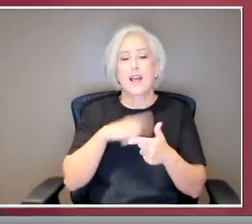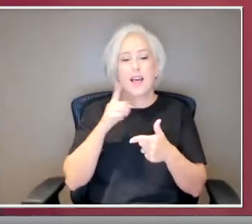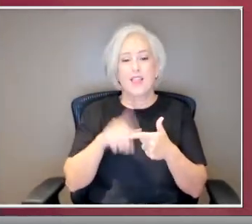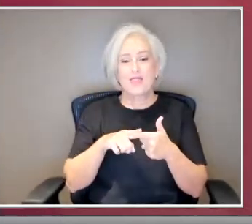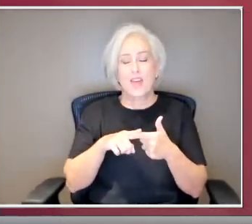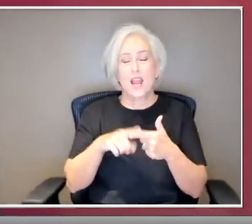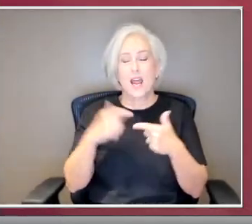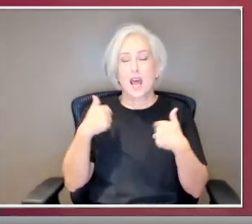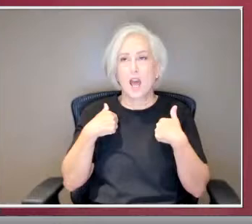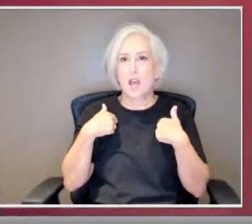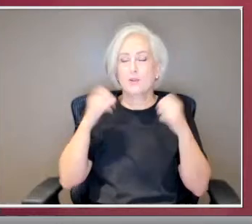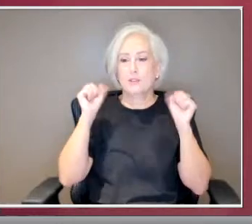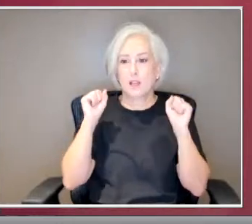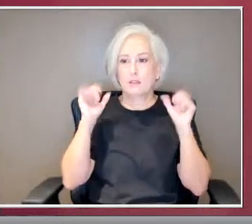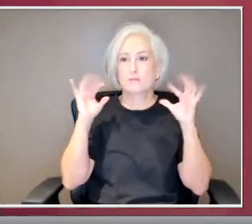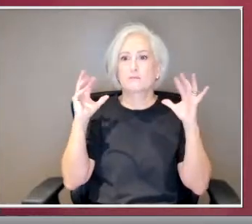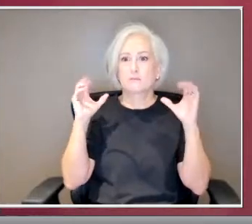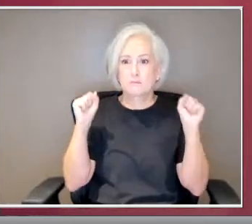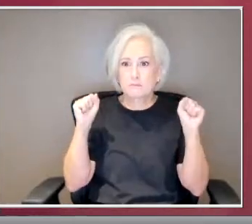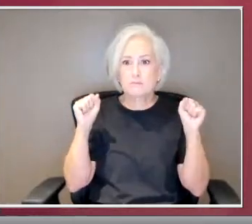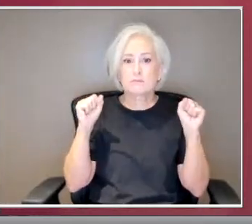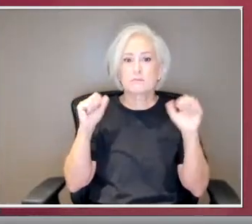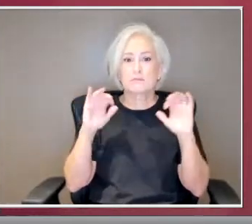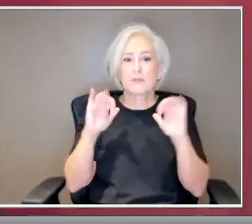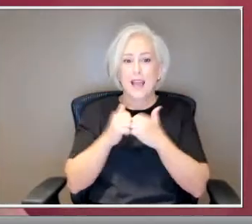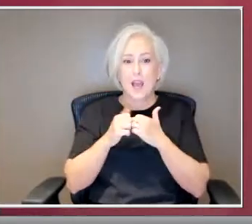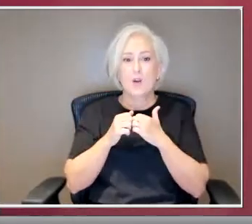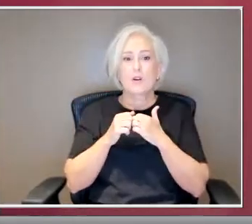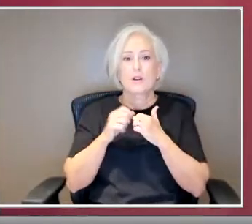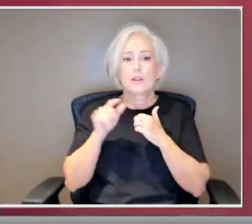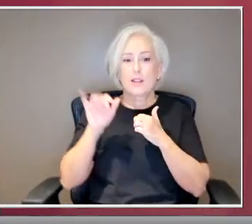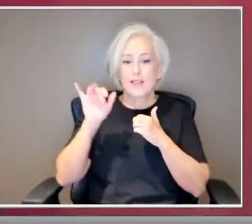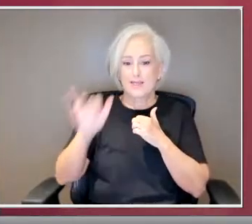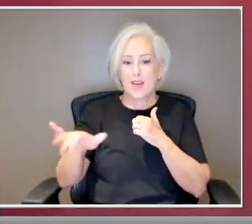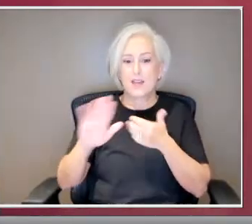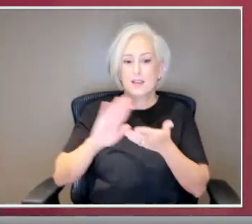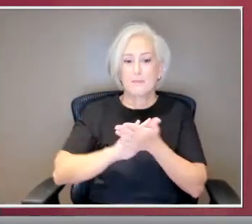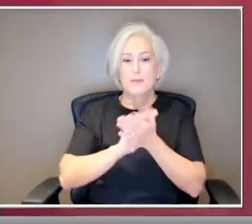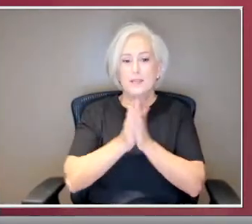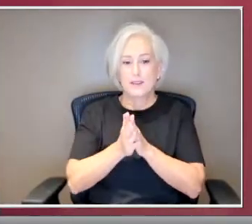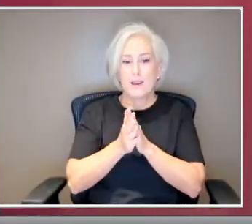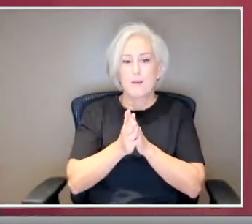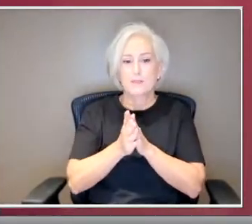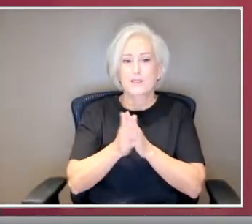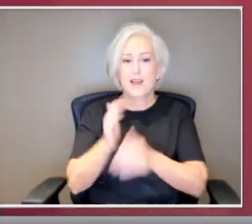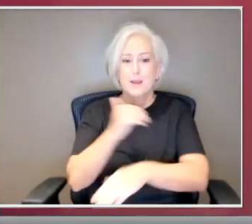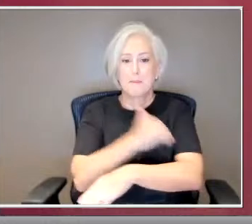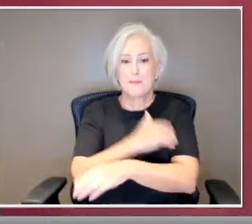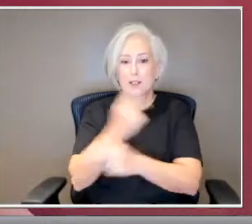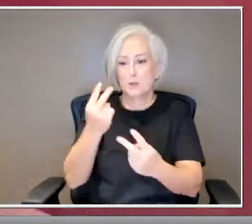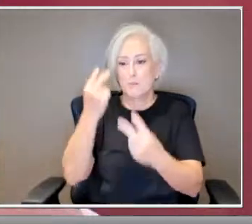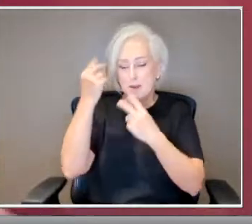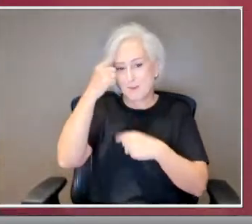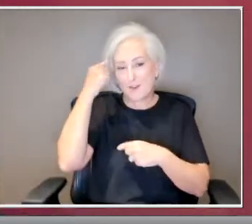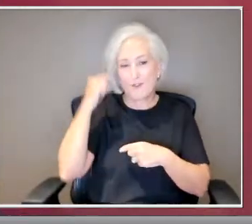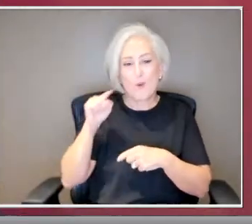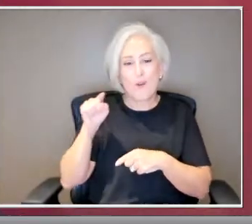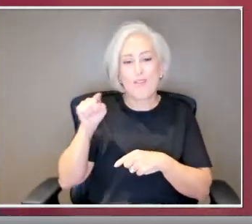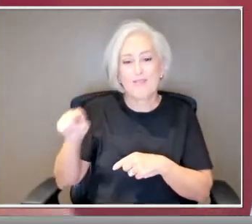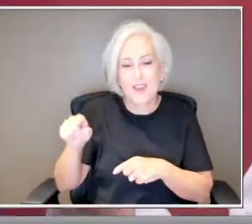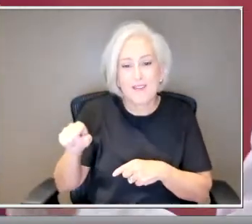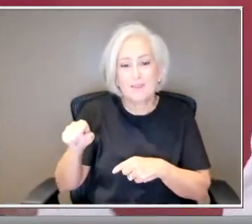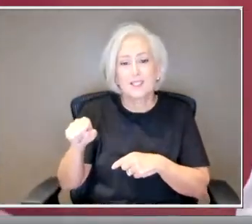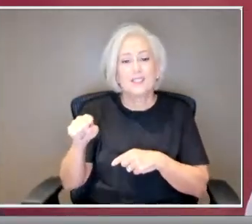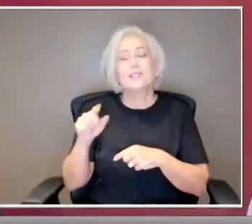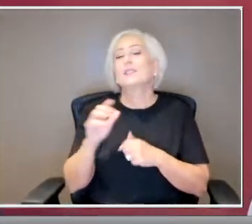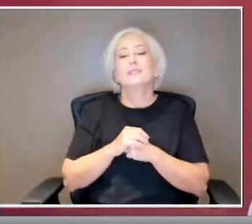in, again, how they are, this becomes muscle memory to you. Whether you're a readmit patient who